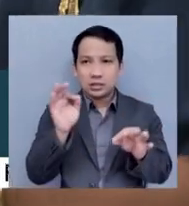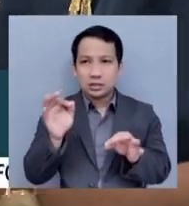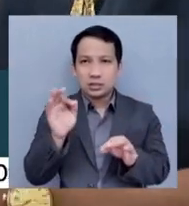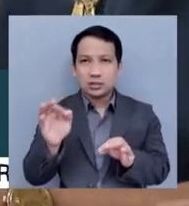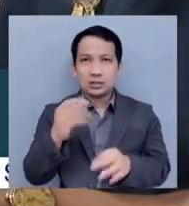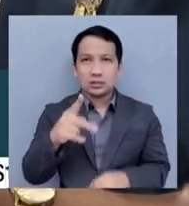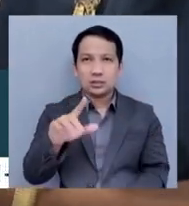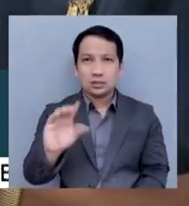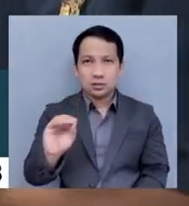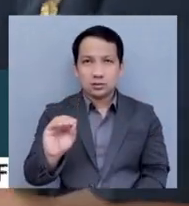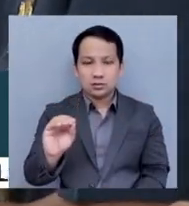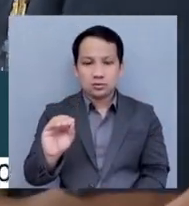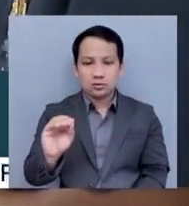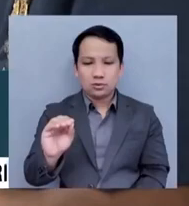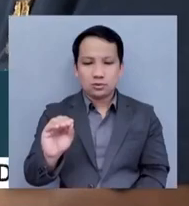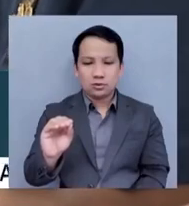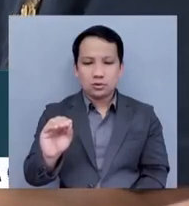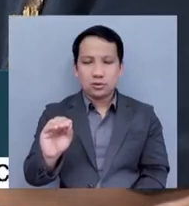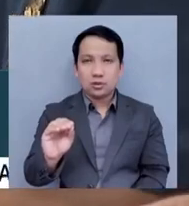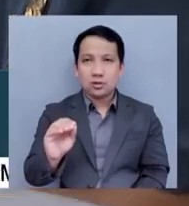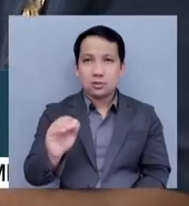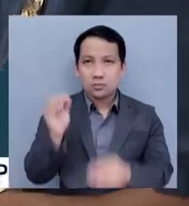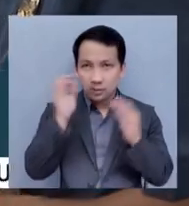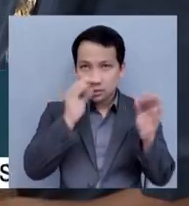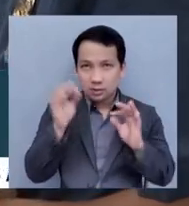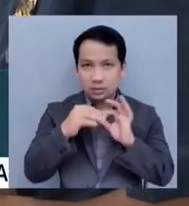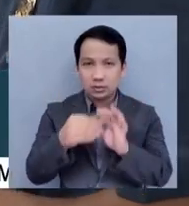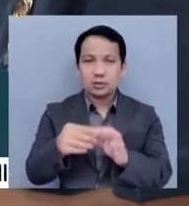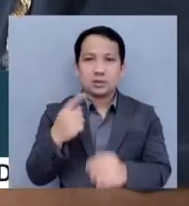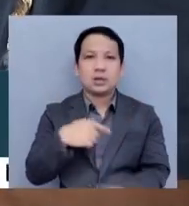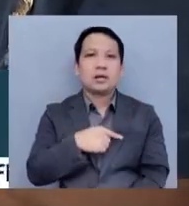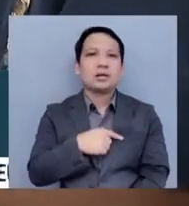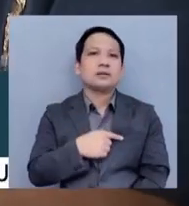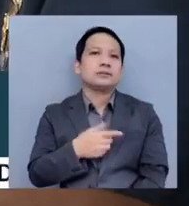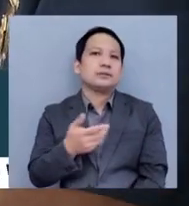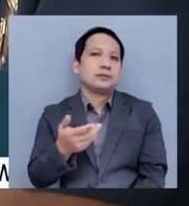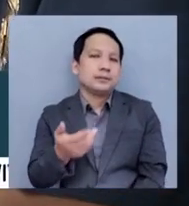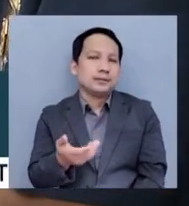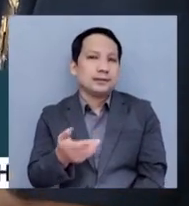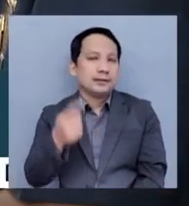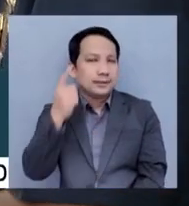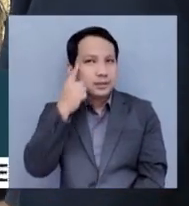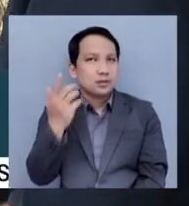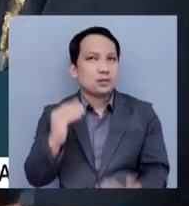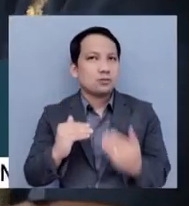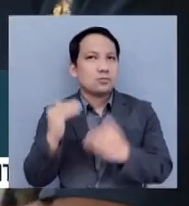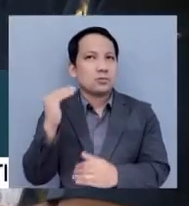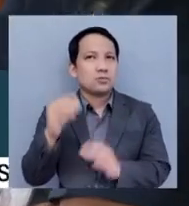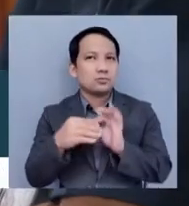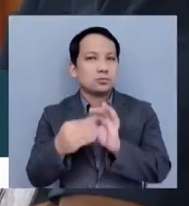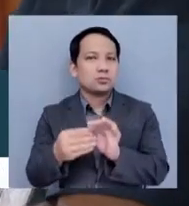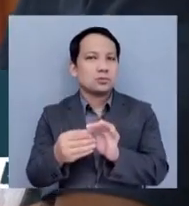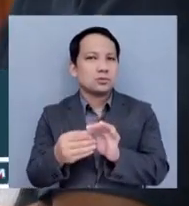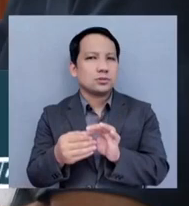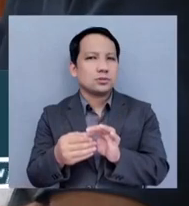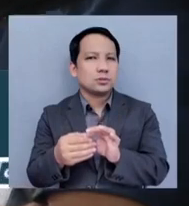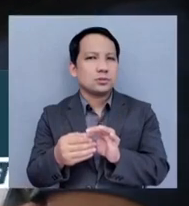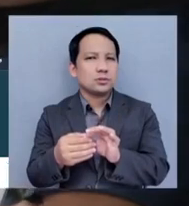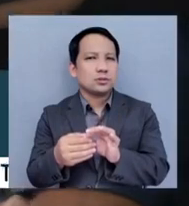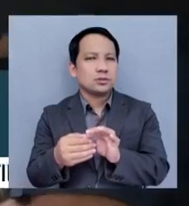990 kilos illegal drug haul. I think came up with